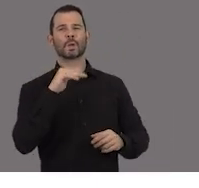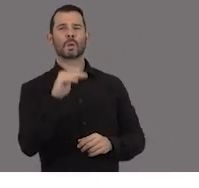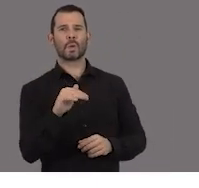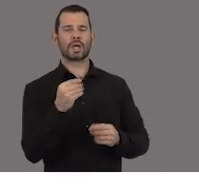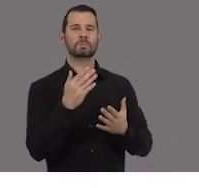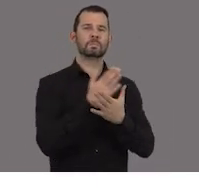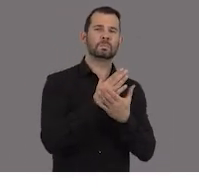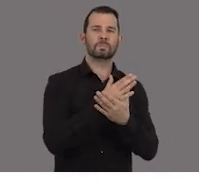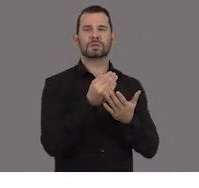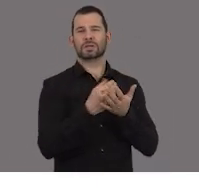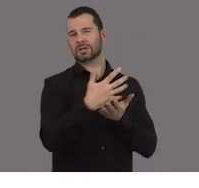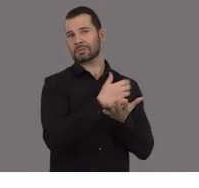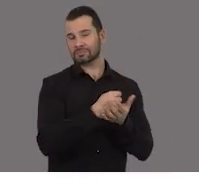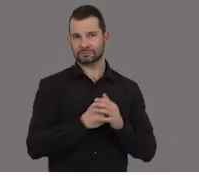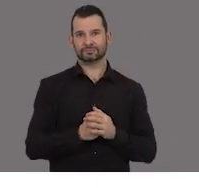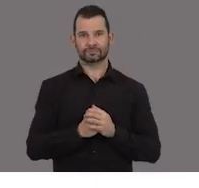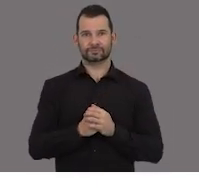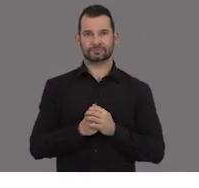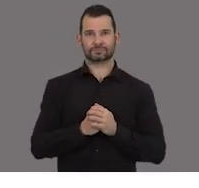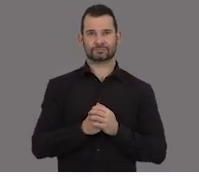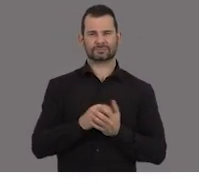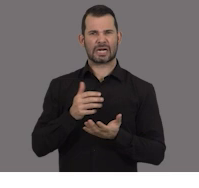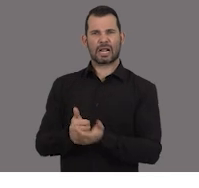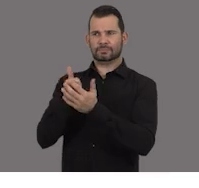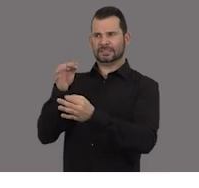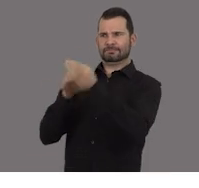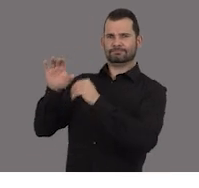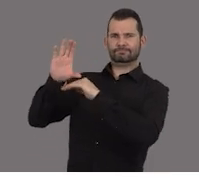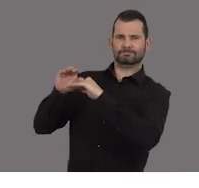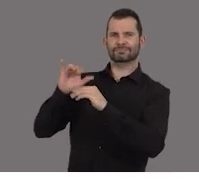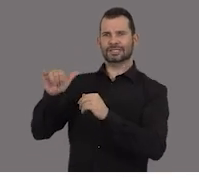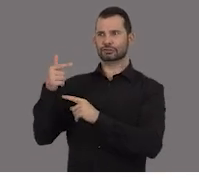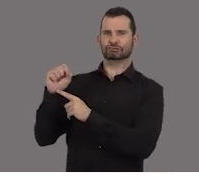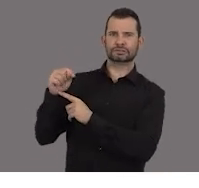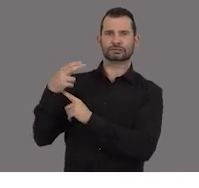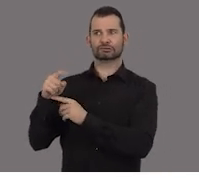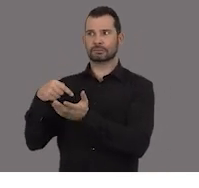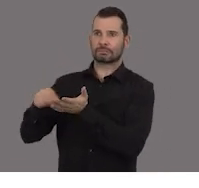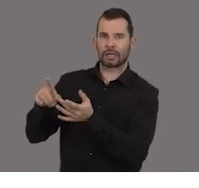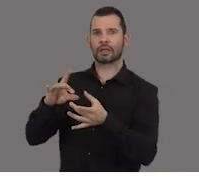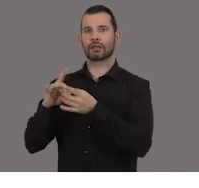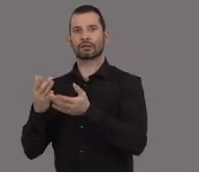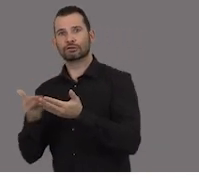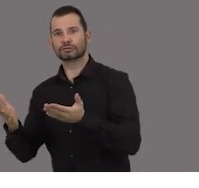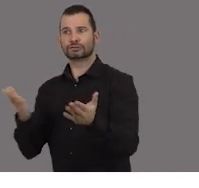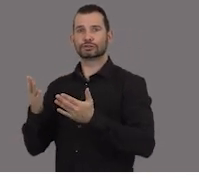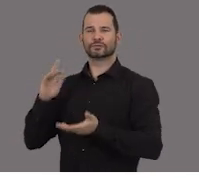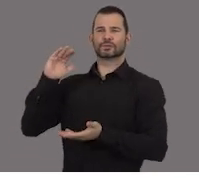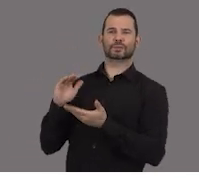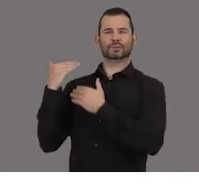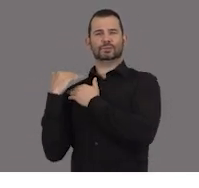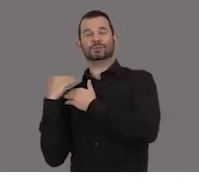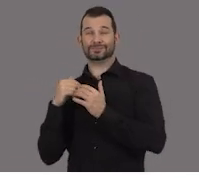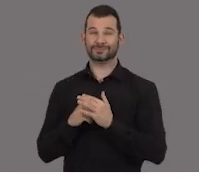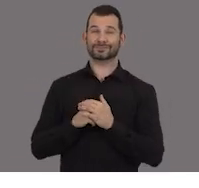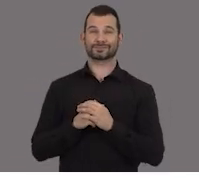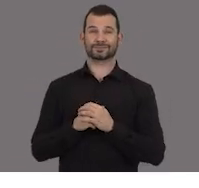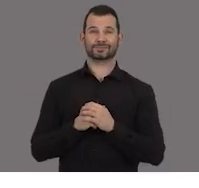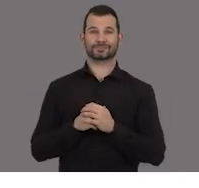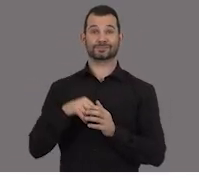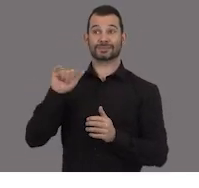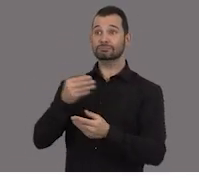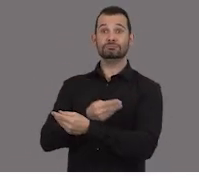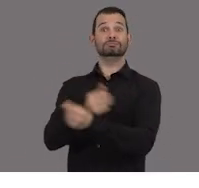GST/HST credit is a tax-free payment for people with low and modest incomes. It helps offset the GST and